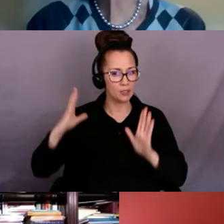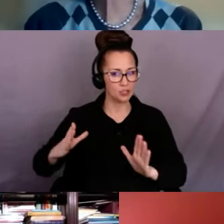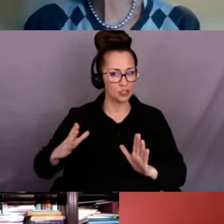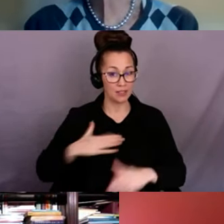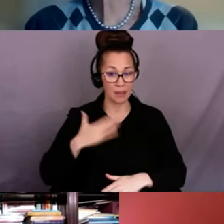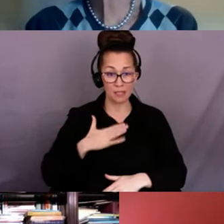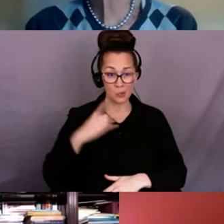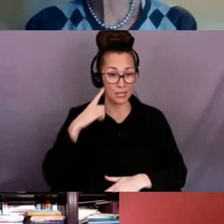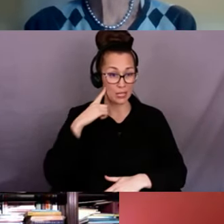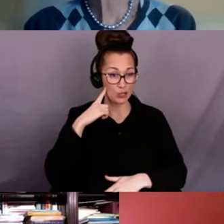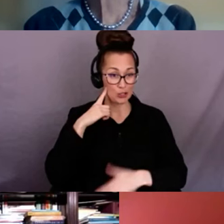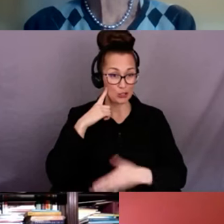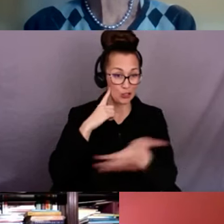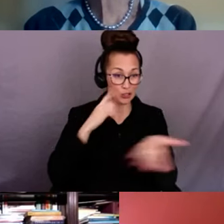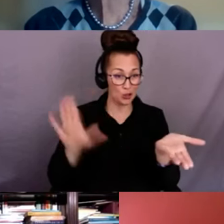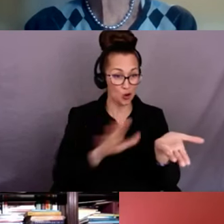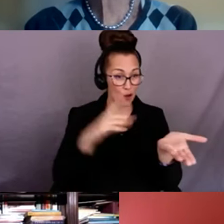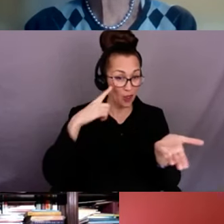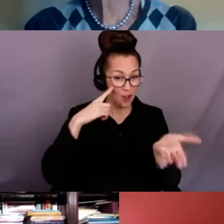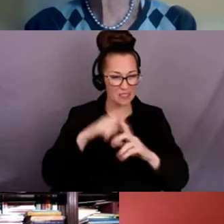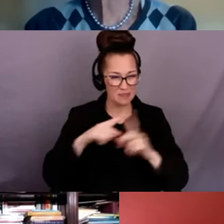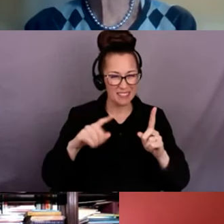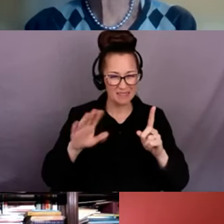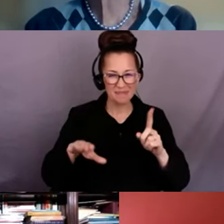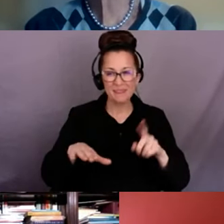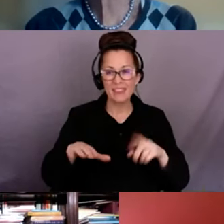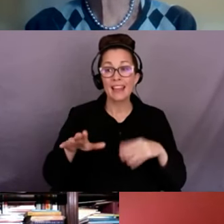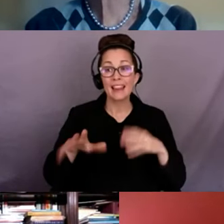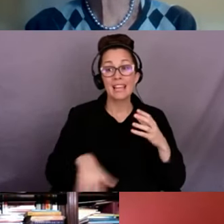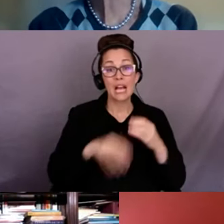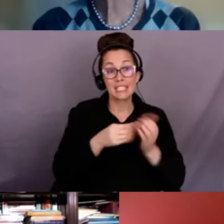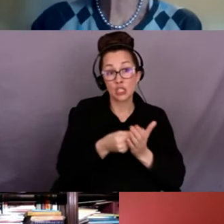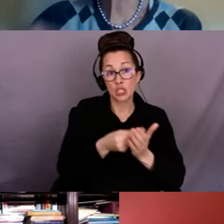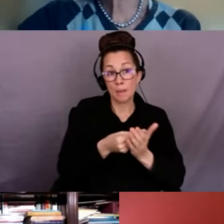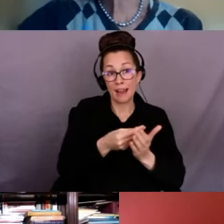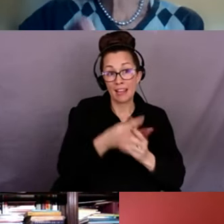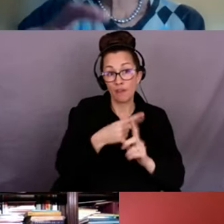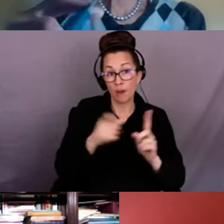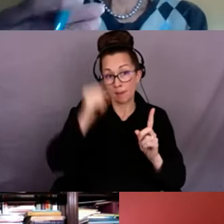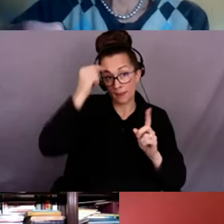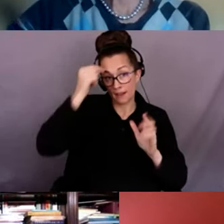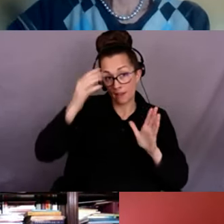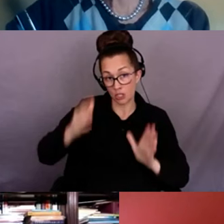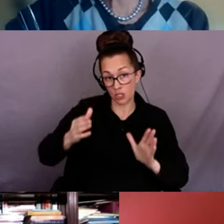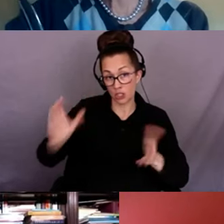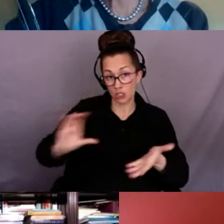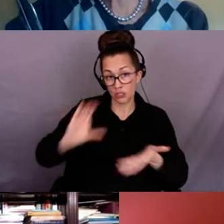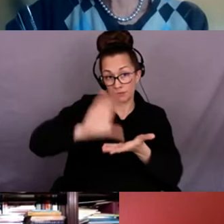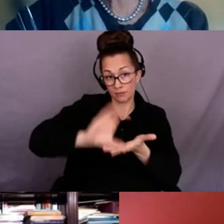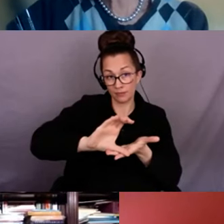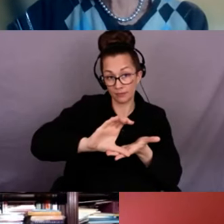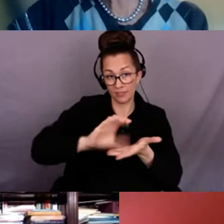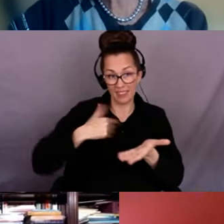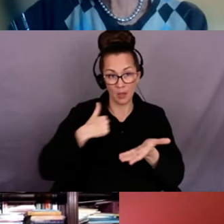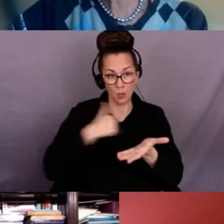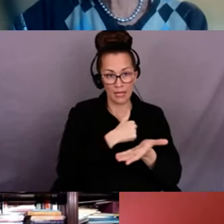happy to hear anybody else's thoughts on that. The additional dollars that are, that the governor proposed in her budget that we